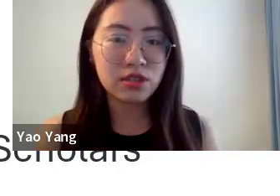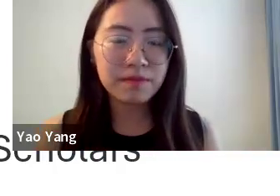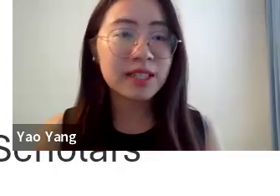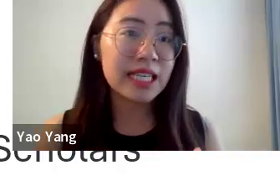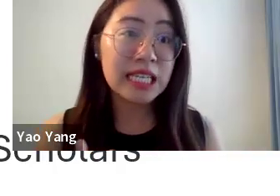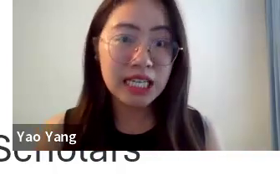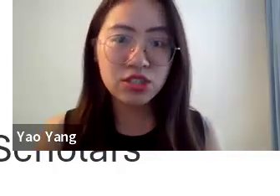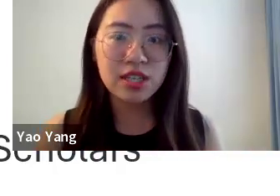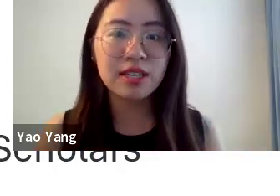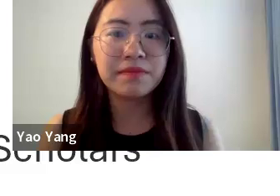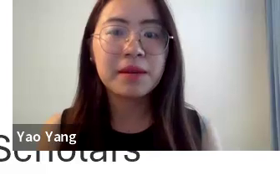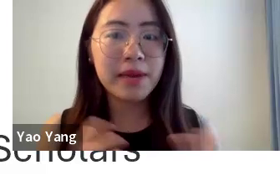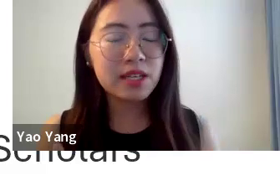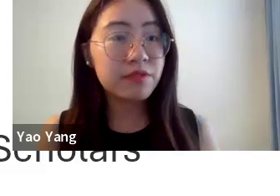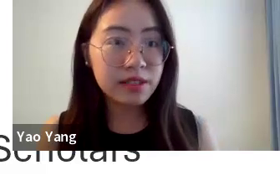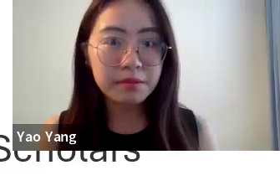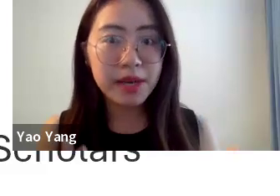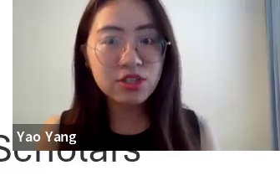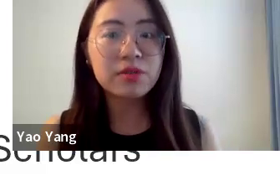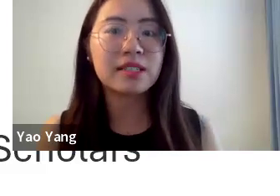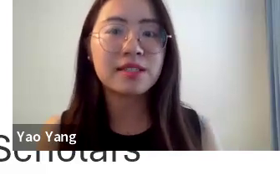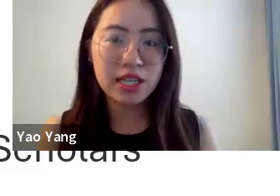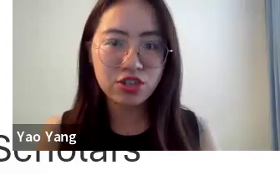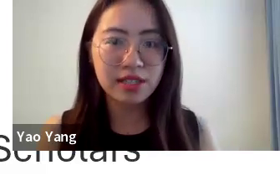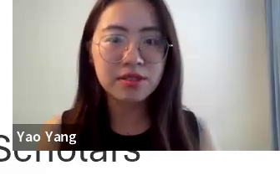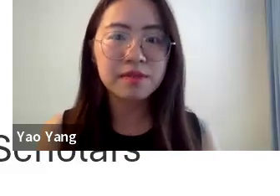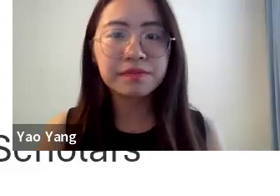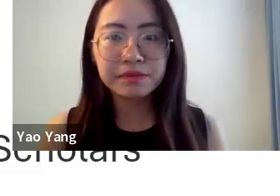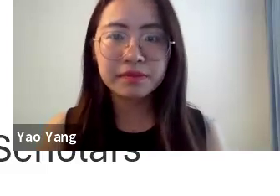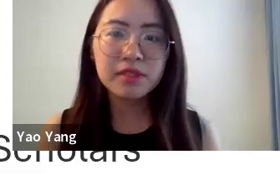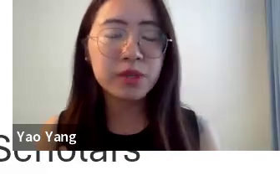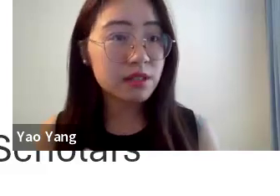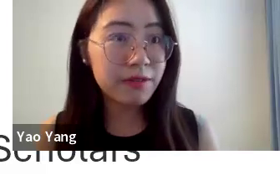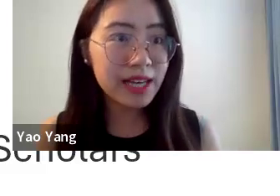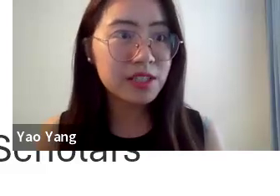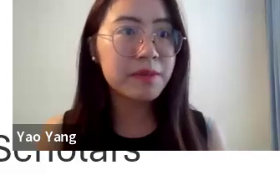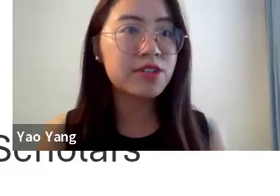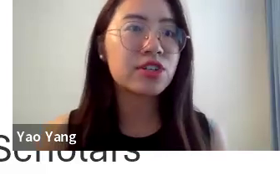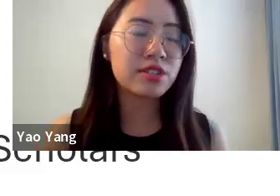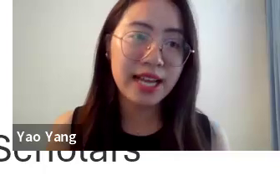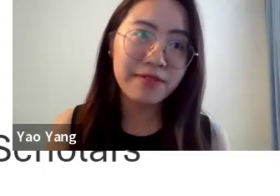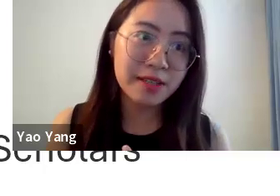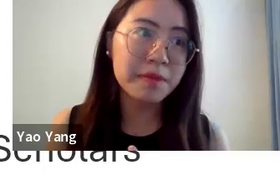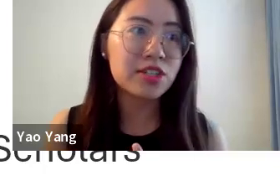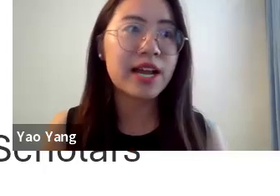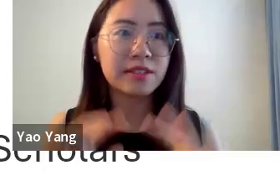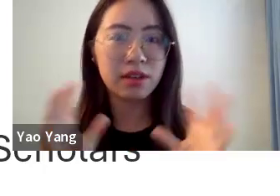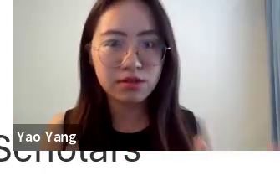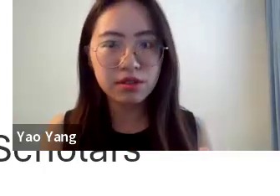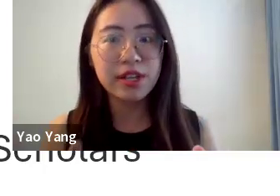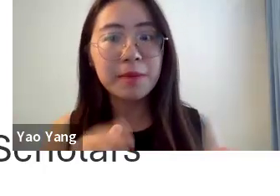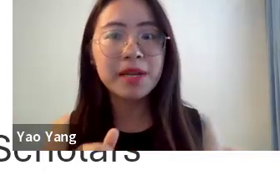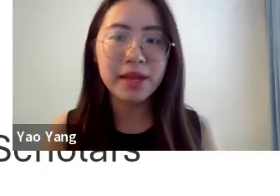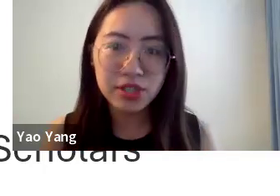and they engaged in many mentoring sessions with the faculty mentor, staff as mentor,